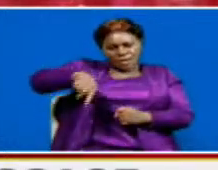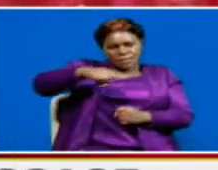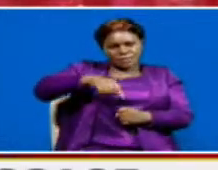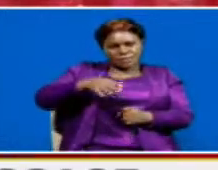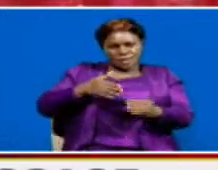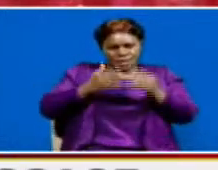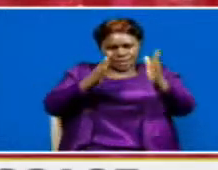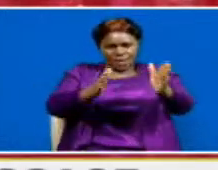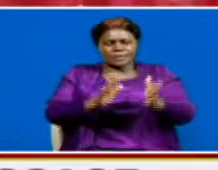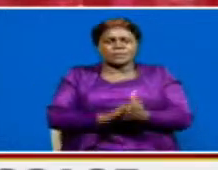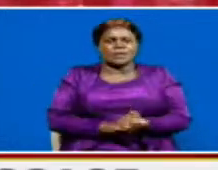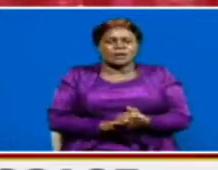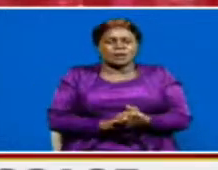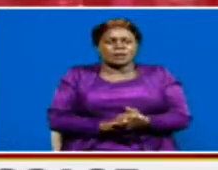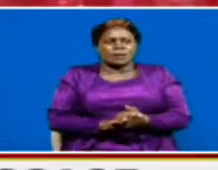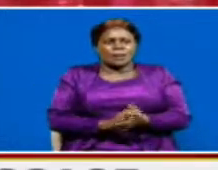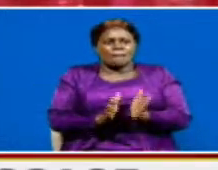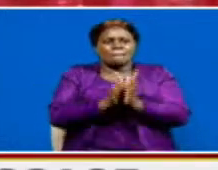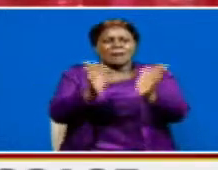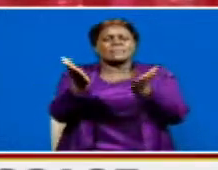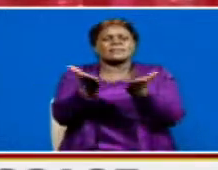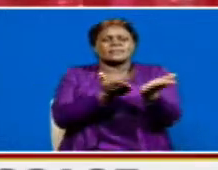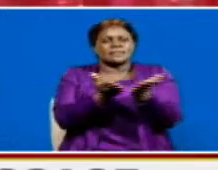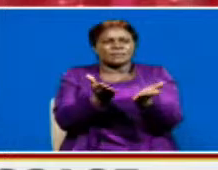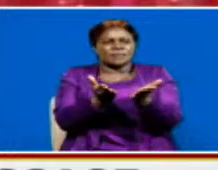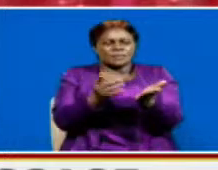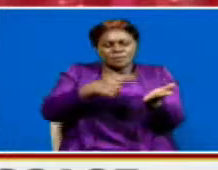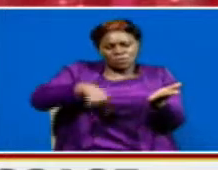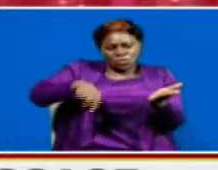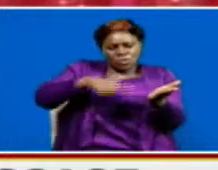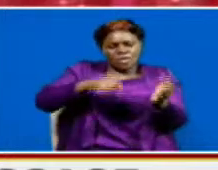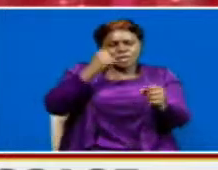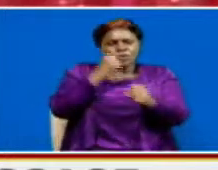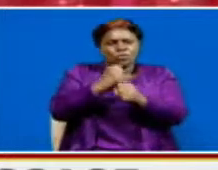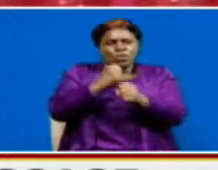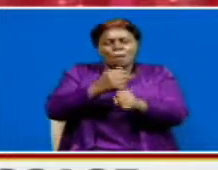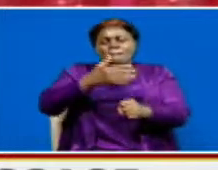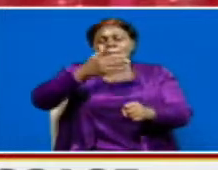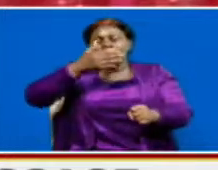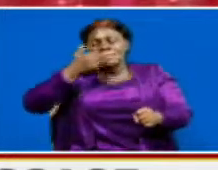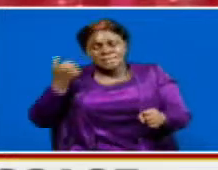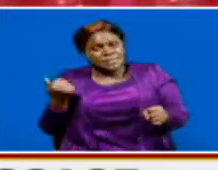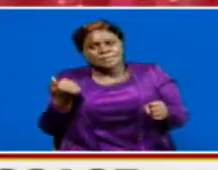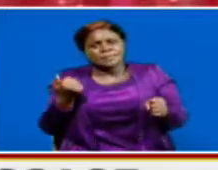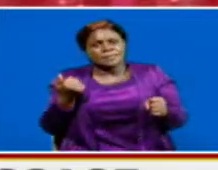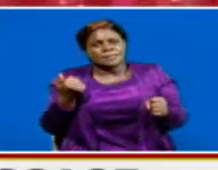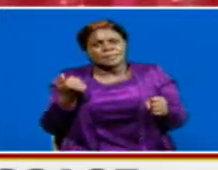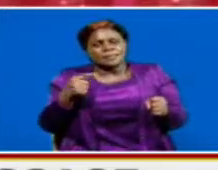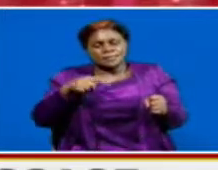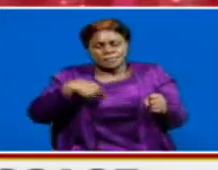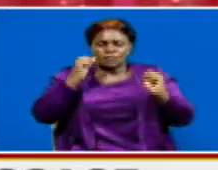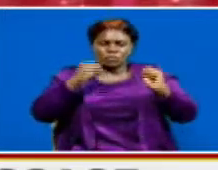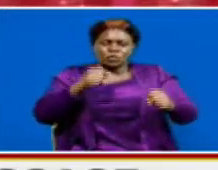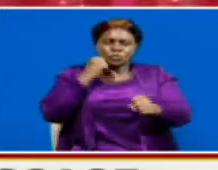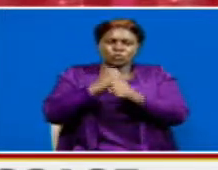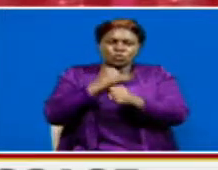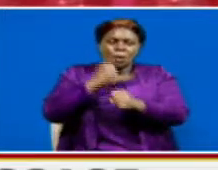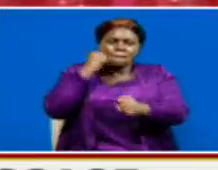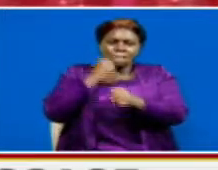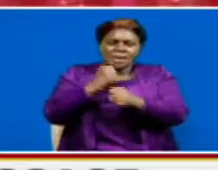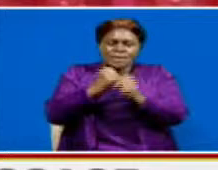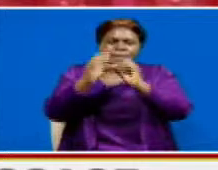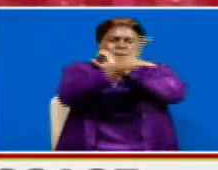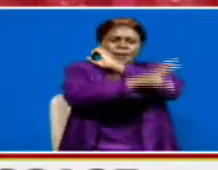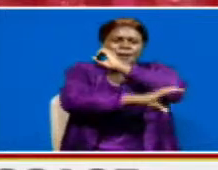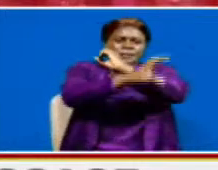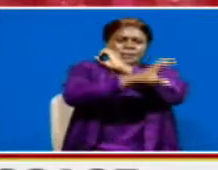their leaders, and all public servants, for us to do the very best that we can in making this